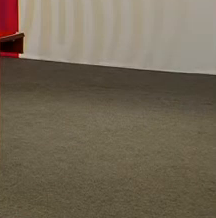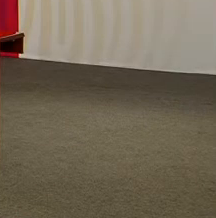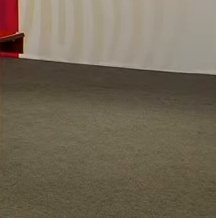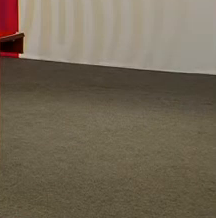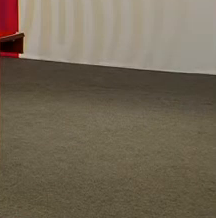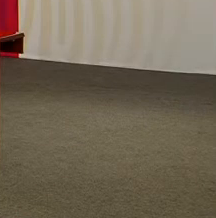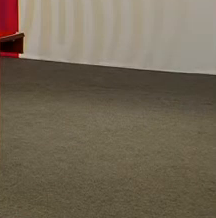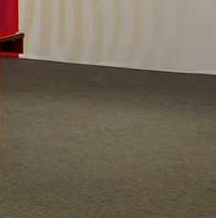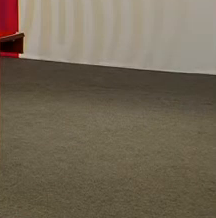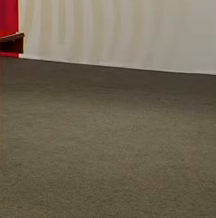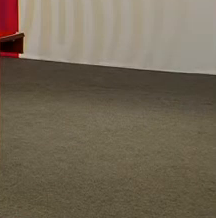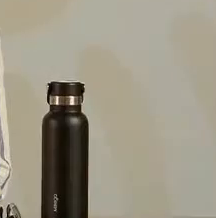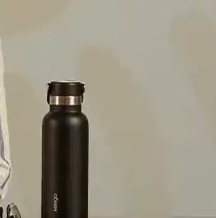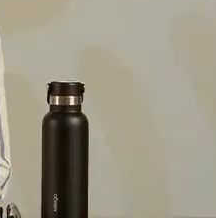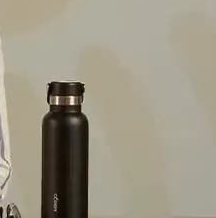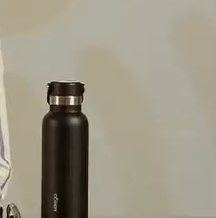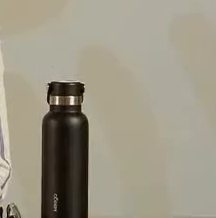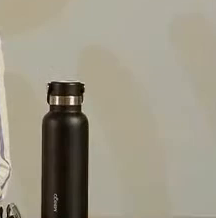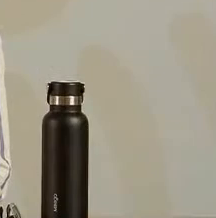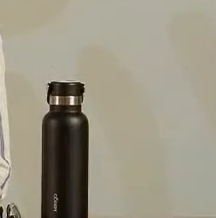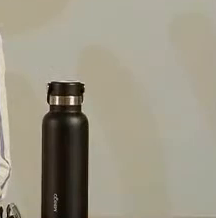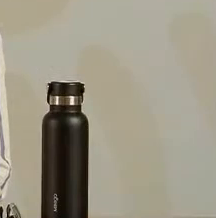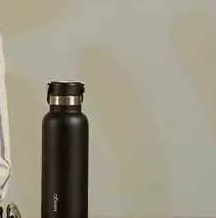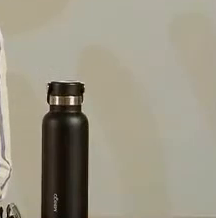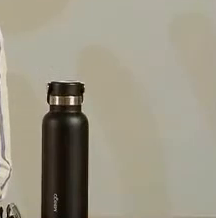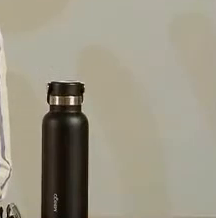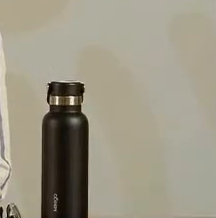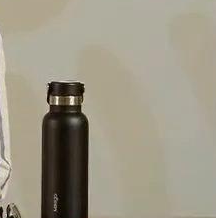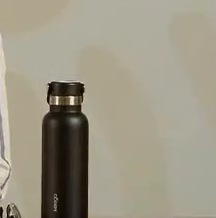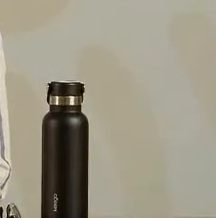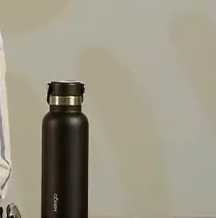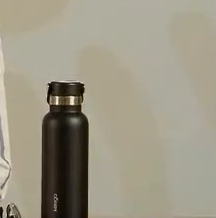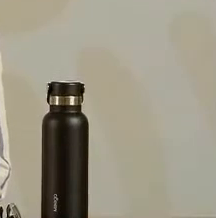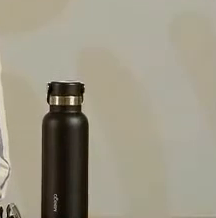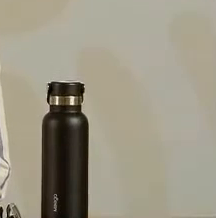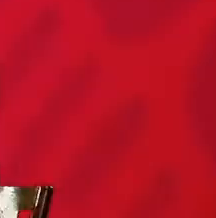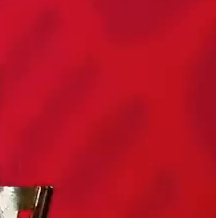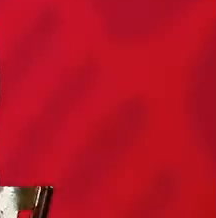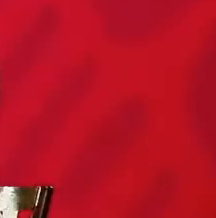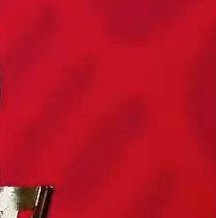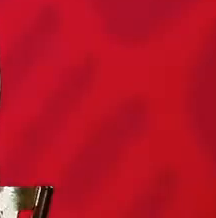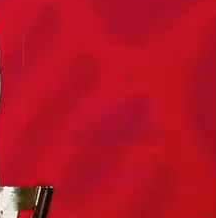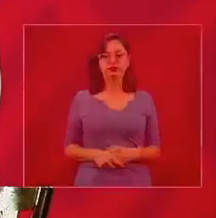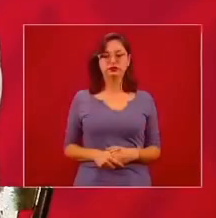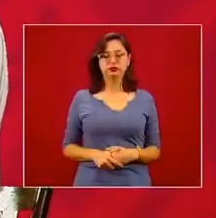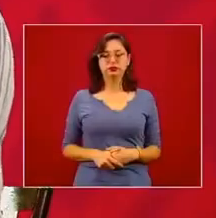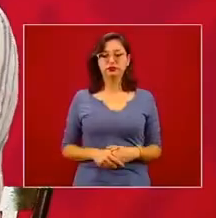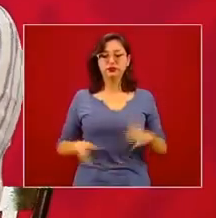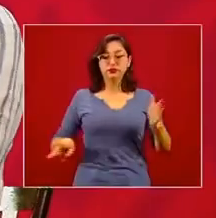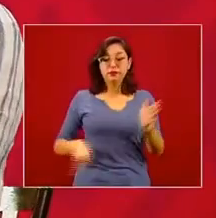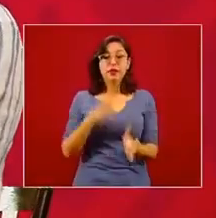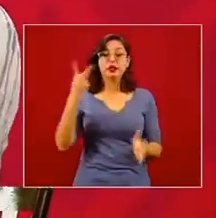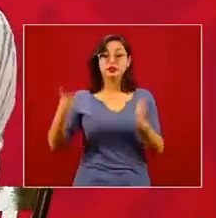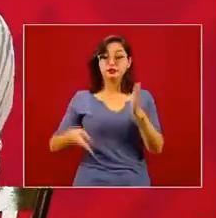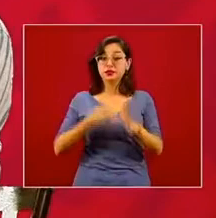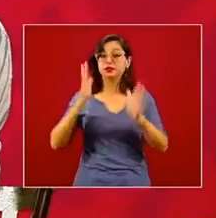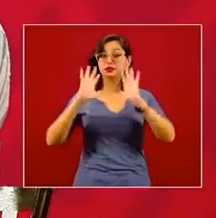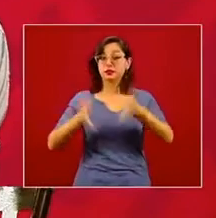getting near the end of the campaign for safe distancing, and it's important to emphasize that this last